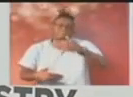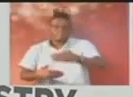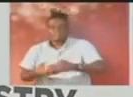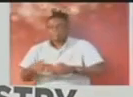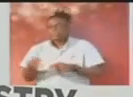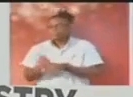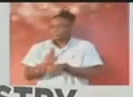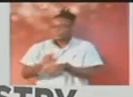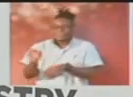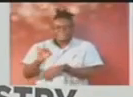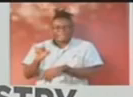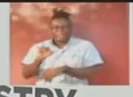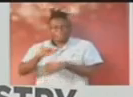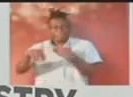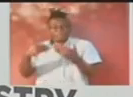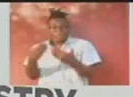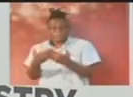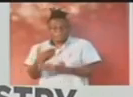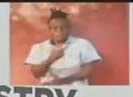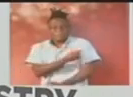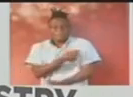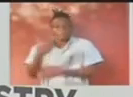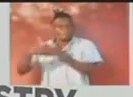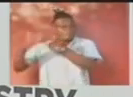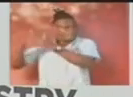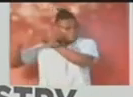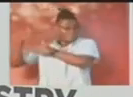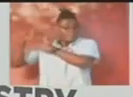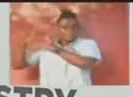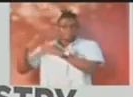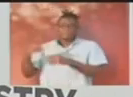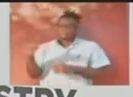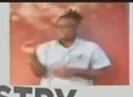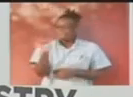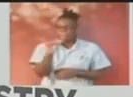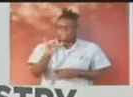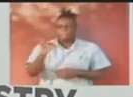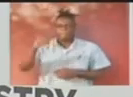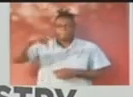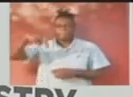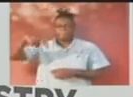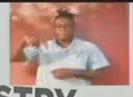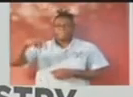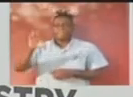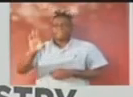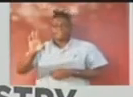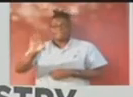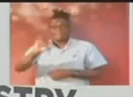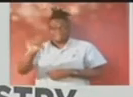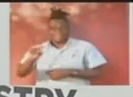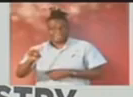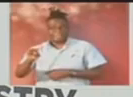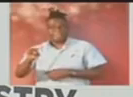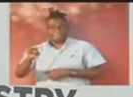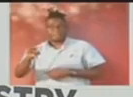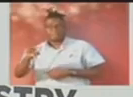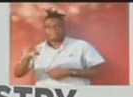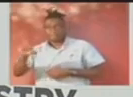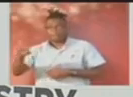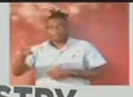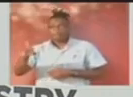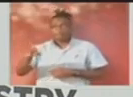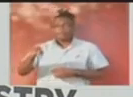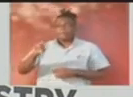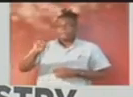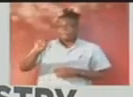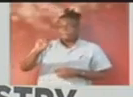been approved to date, starting with Pfizer, and we have Pfizer, Moderna, we have all the